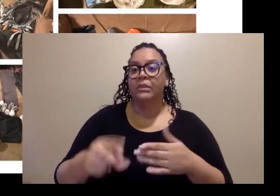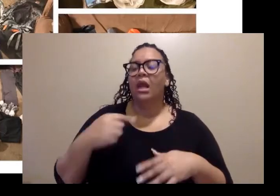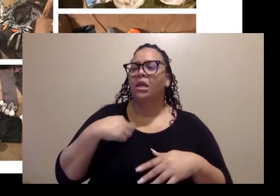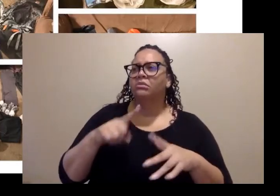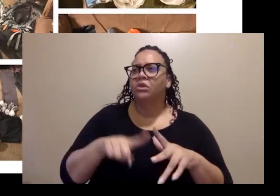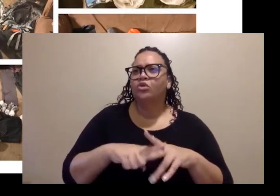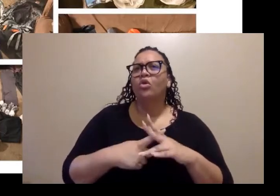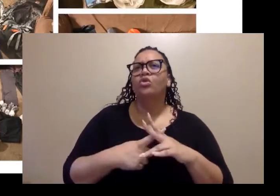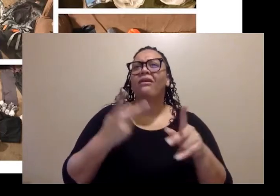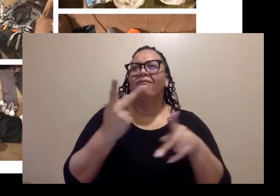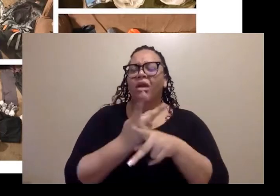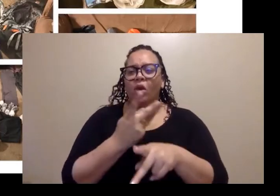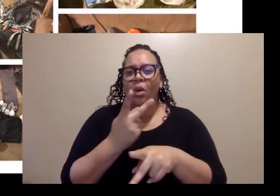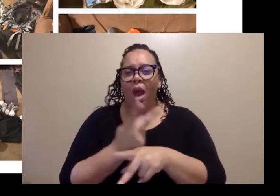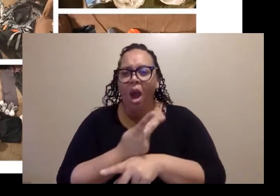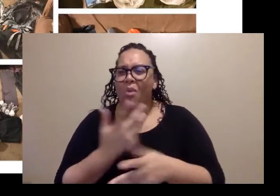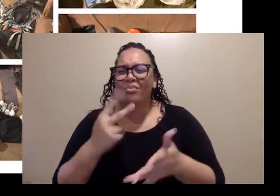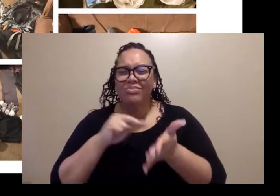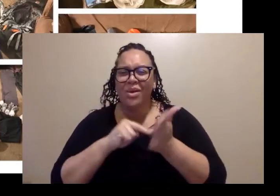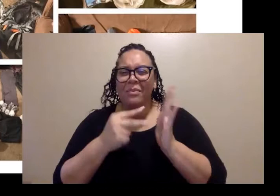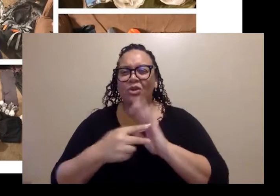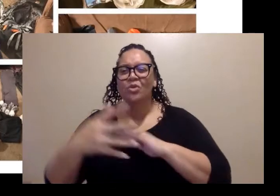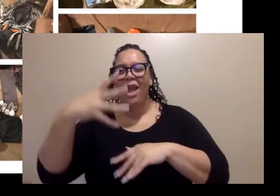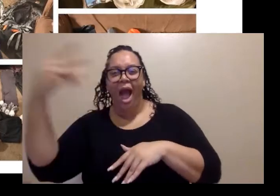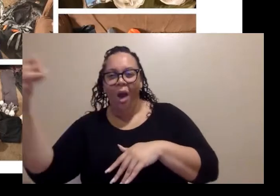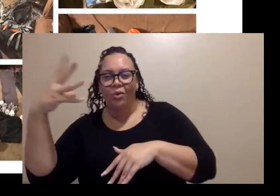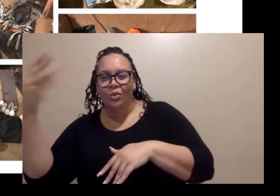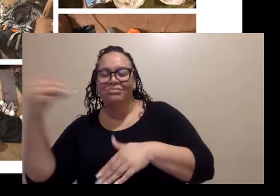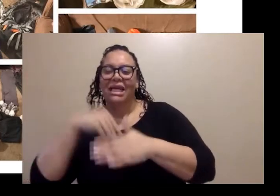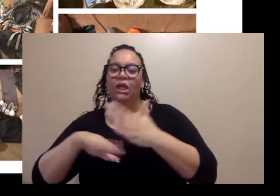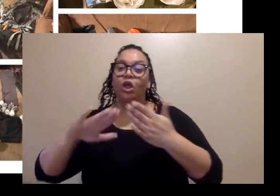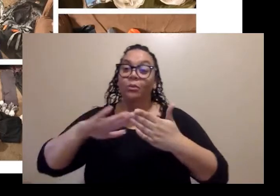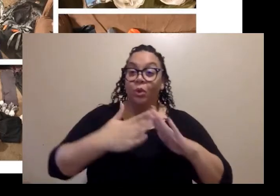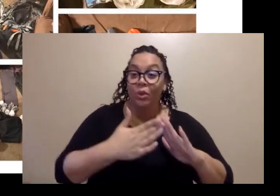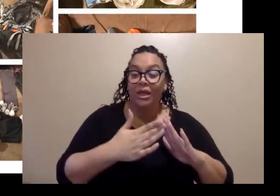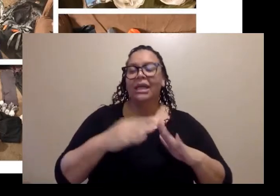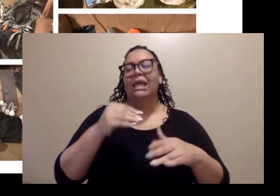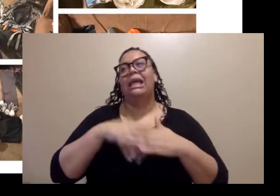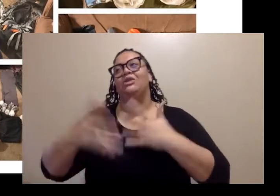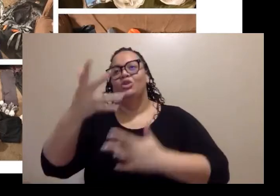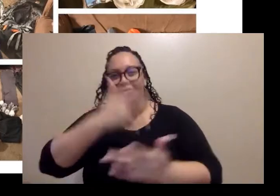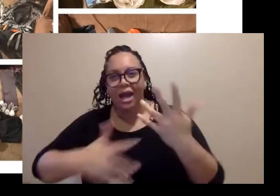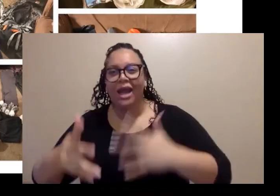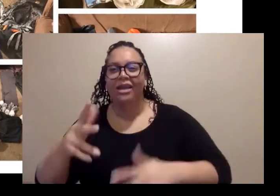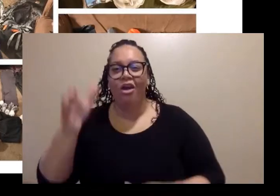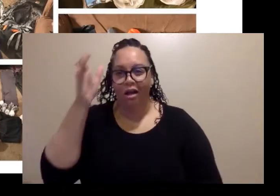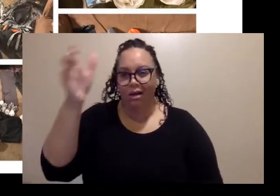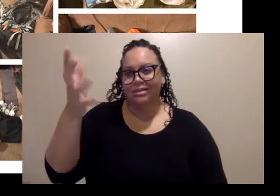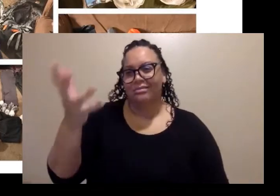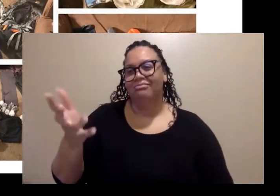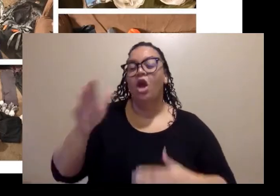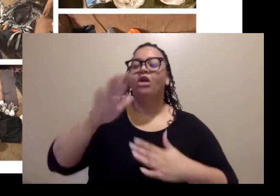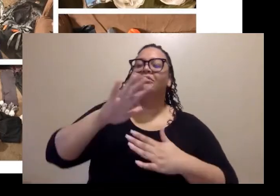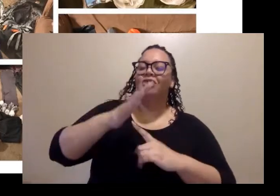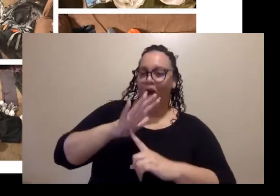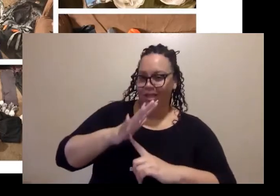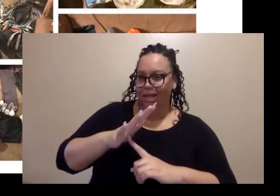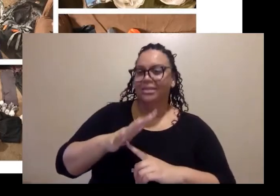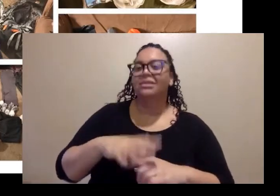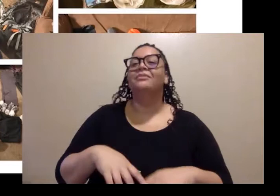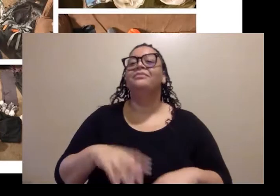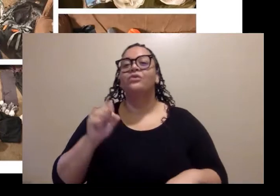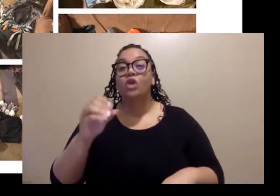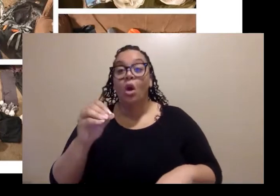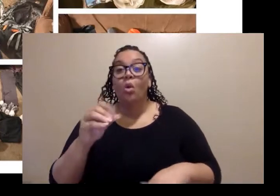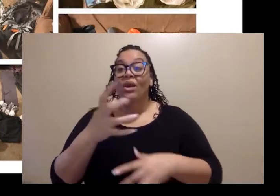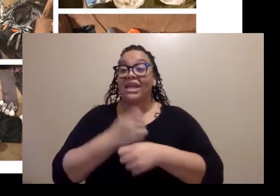figure out what it meant to be outdoorsy in the community and in a society context, right? Societal context. And so getting the